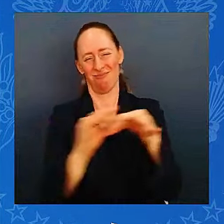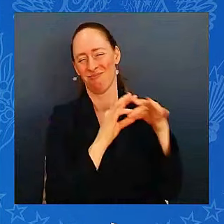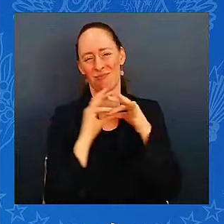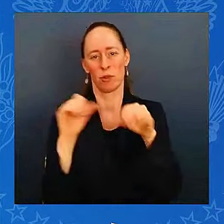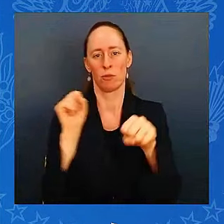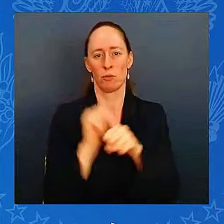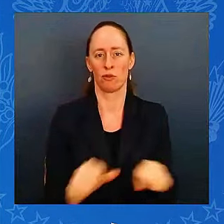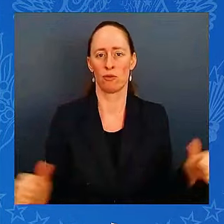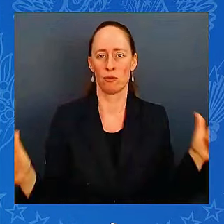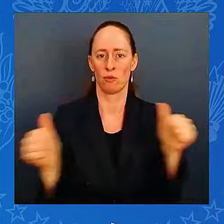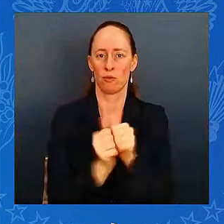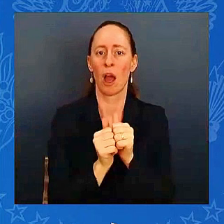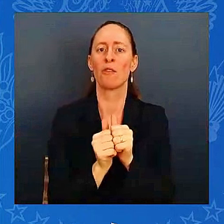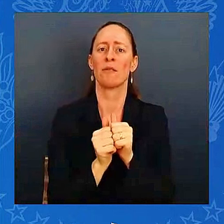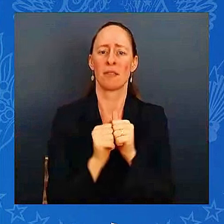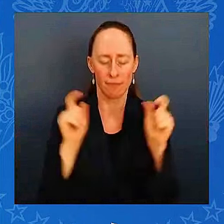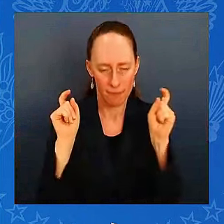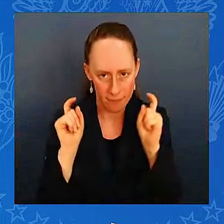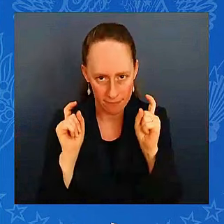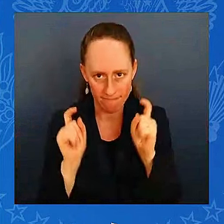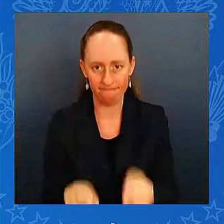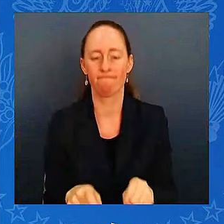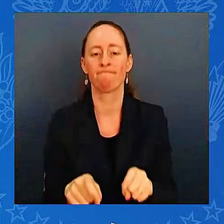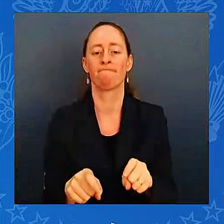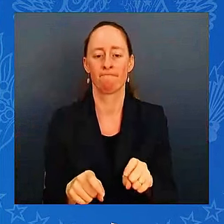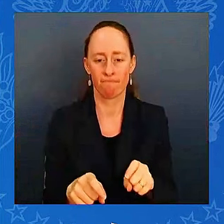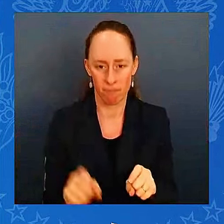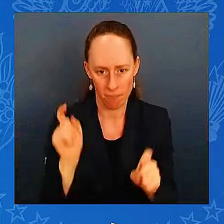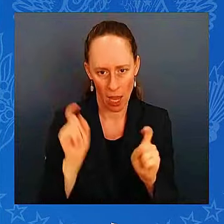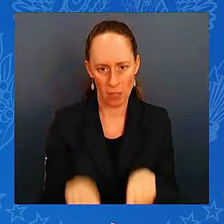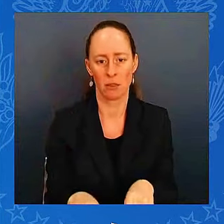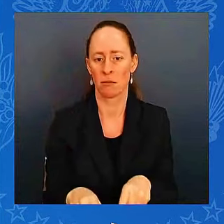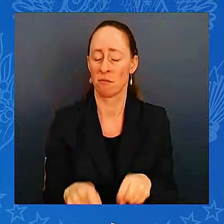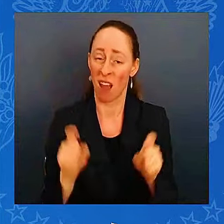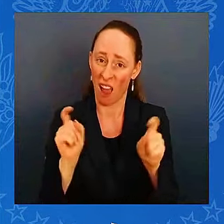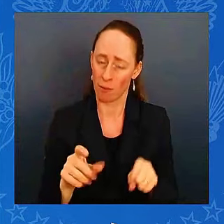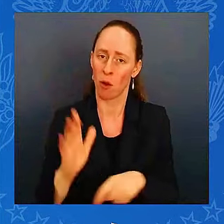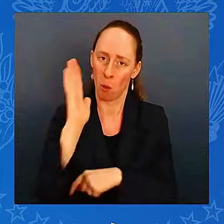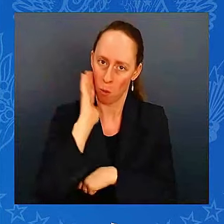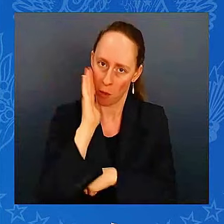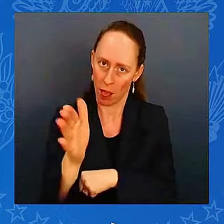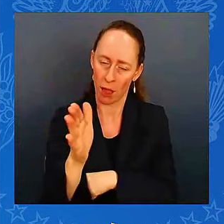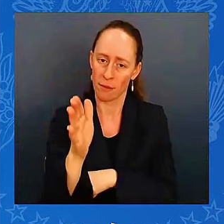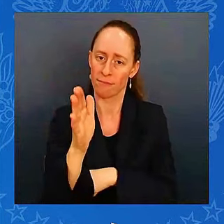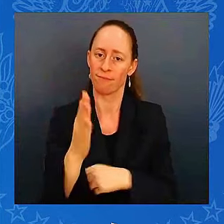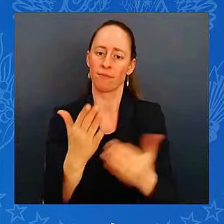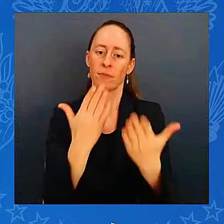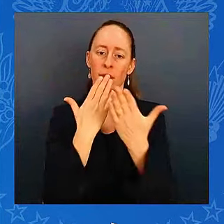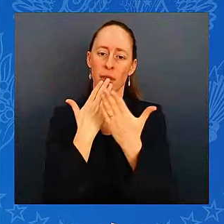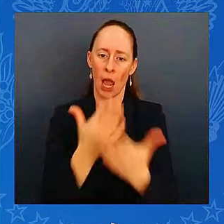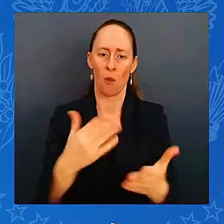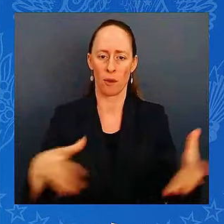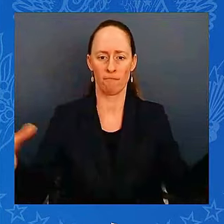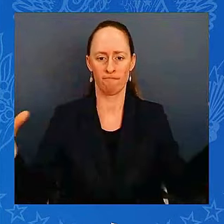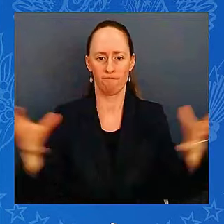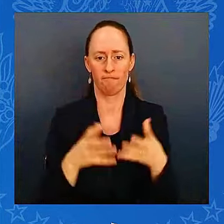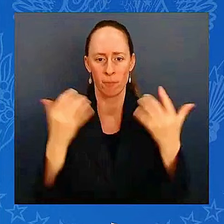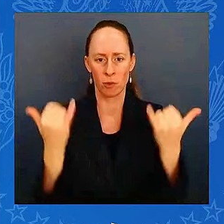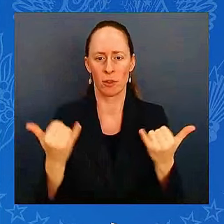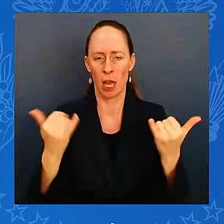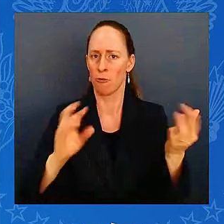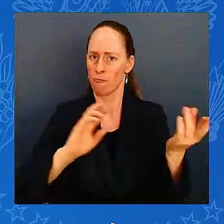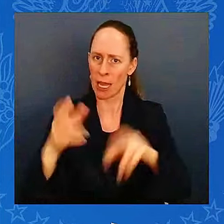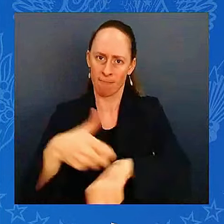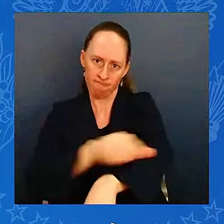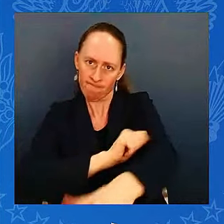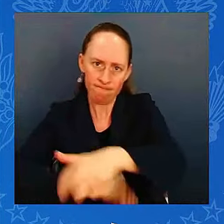We can, we will, and we must. So thank you all for being here. Let's get to work, and I want you to hear from other leaders in this room as